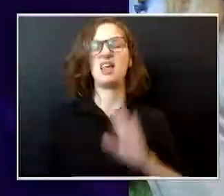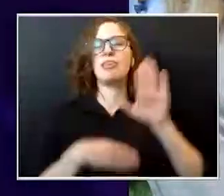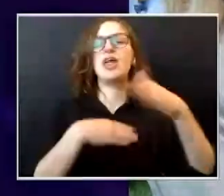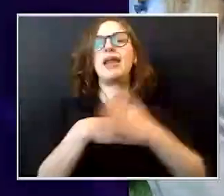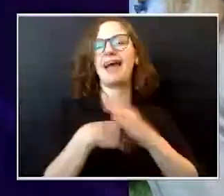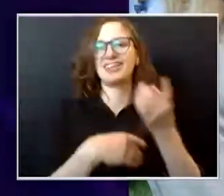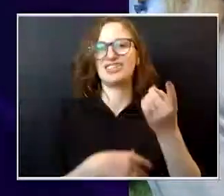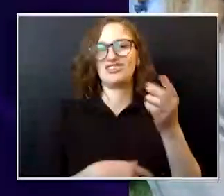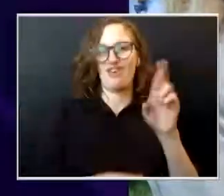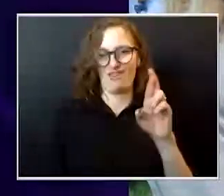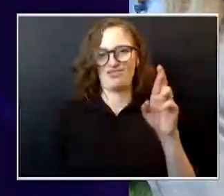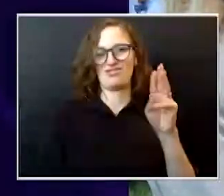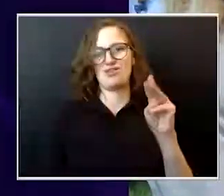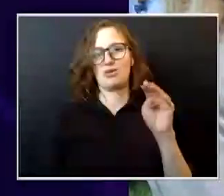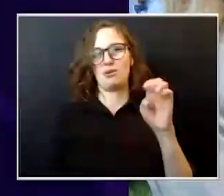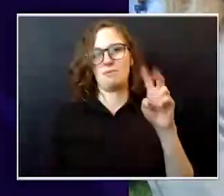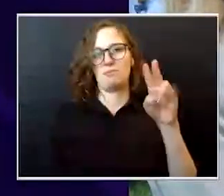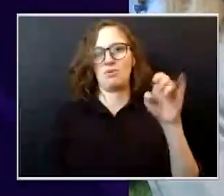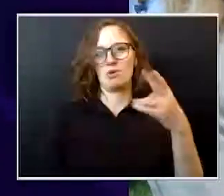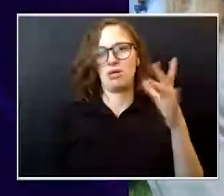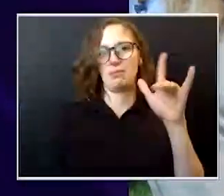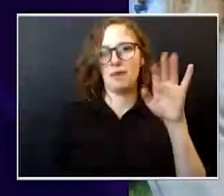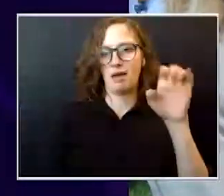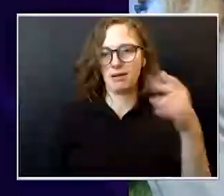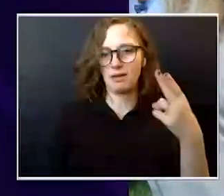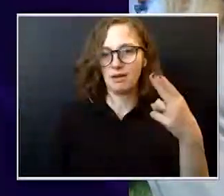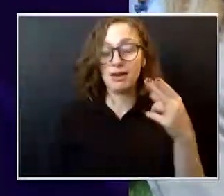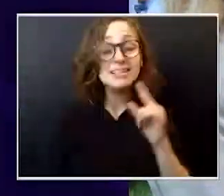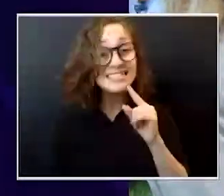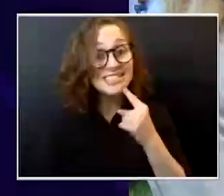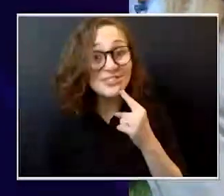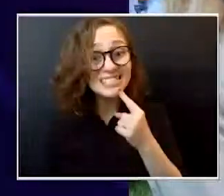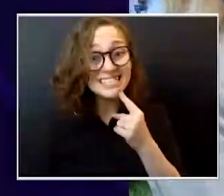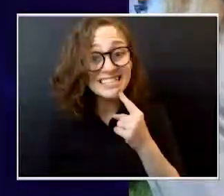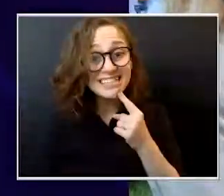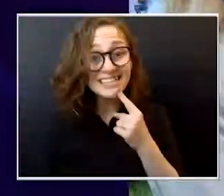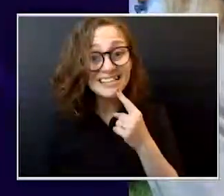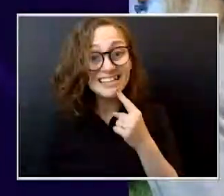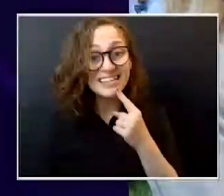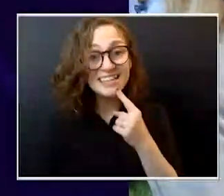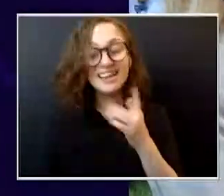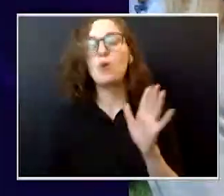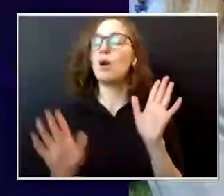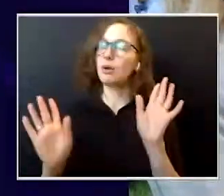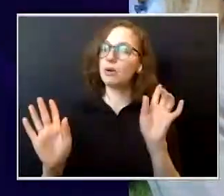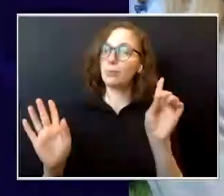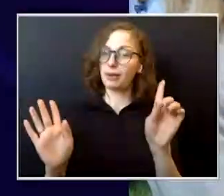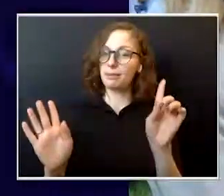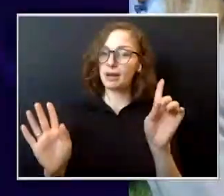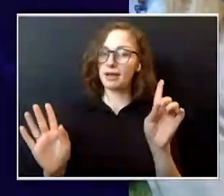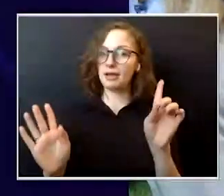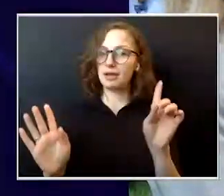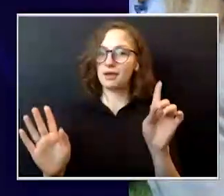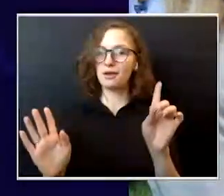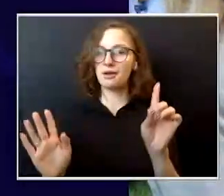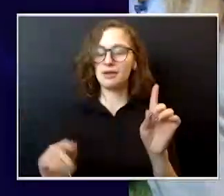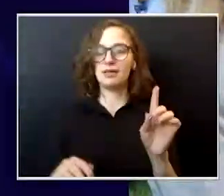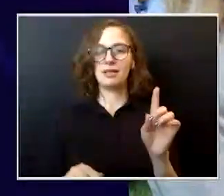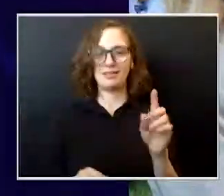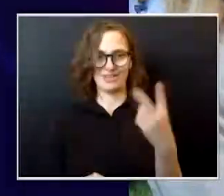So seriously? There's another one in the pipeline? Well, wait a minute. Okay. There's two in there right